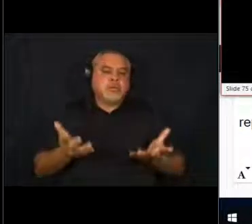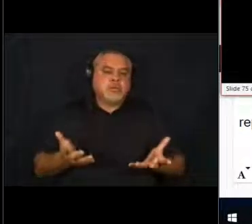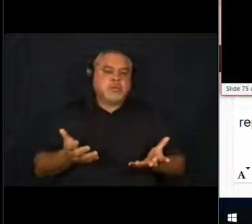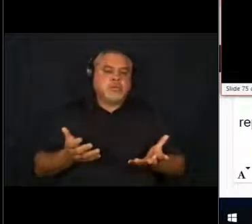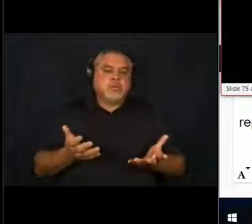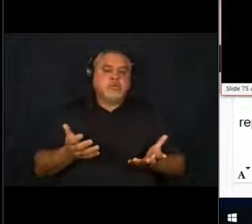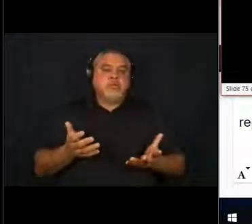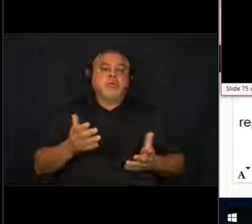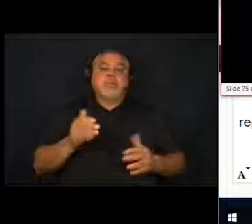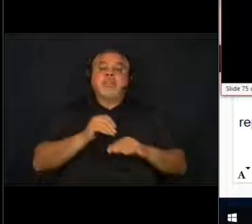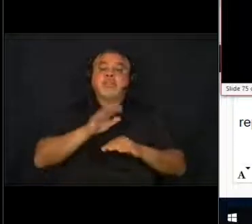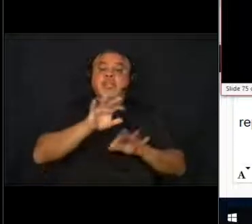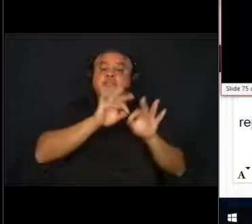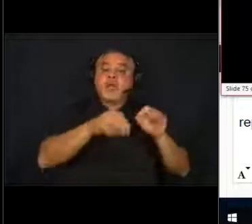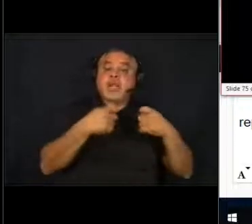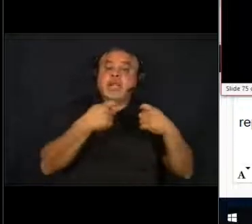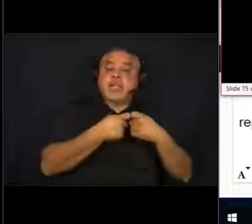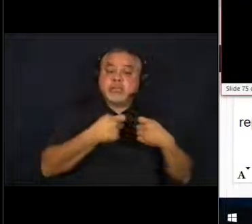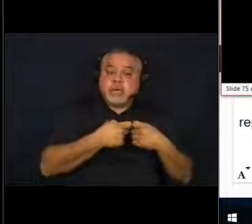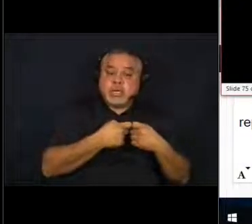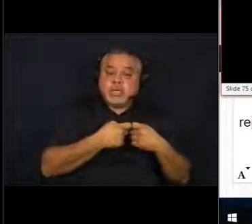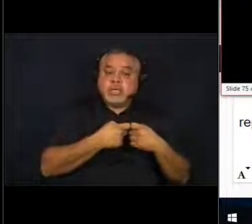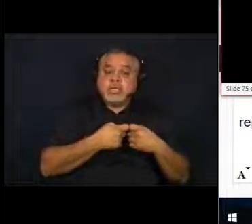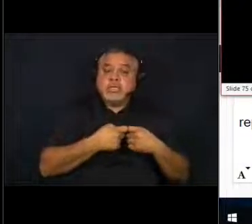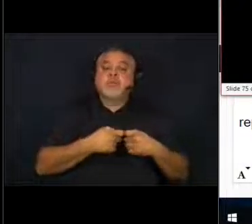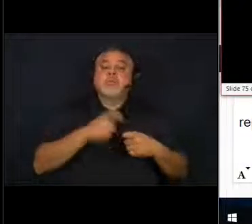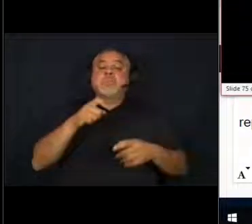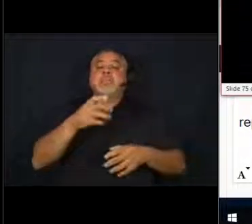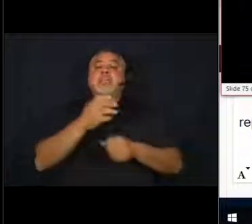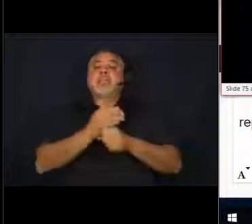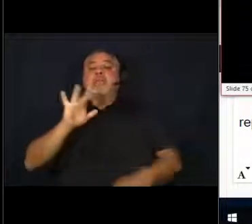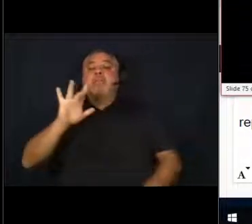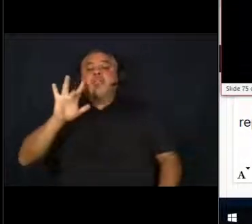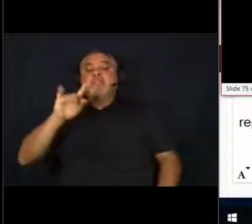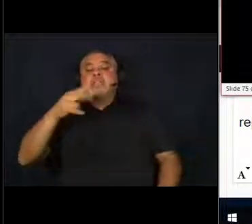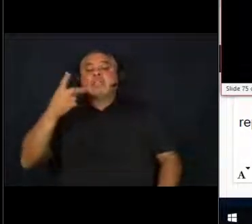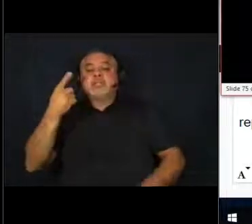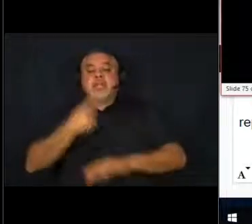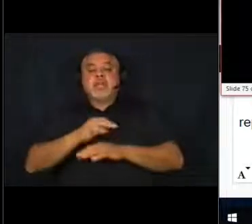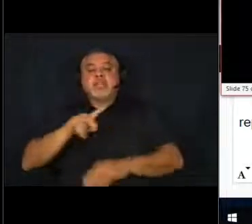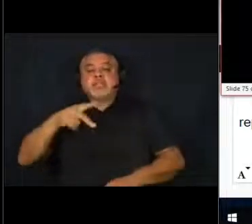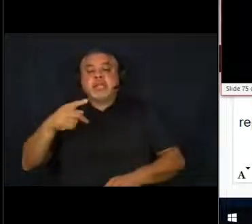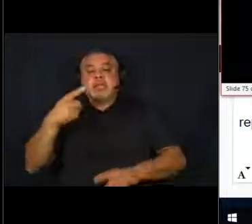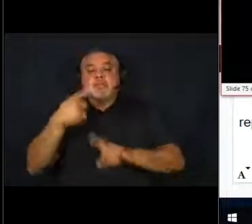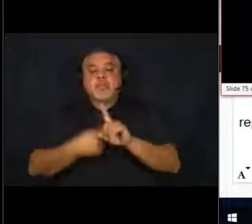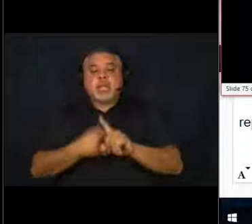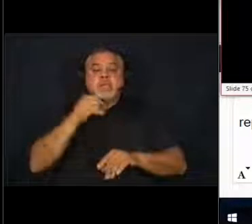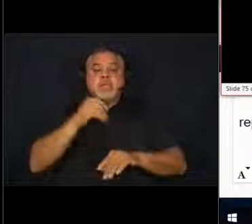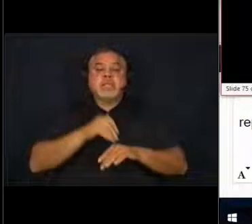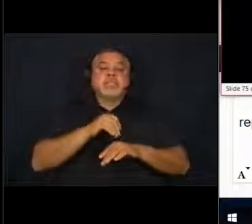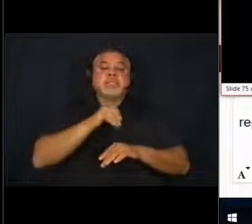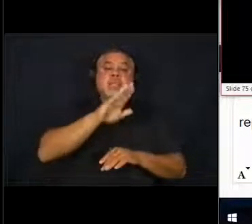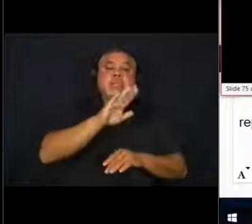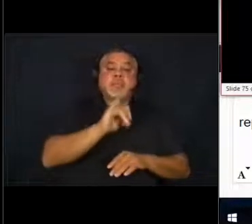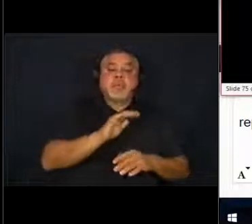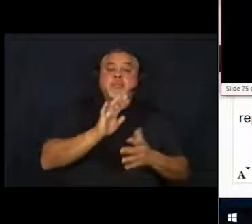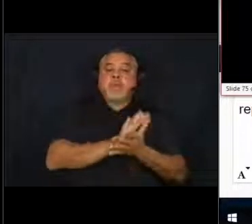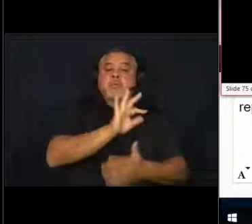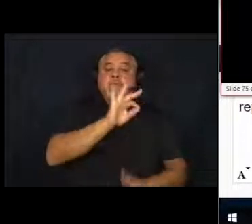you send your form electronically, then we must get it by the 25th day of the second month. If you send your form by paper or